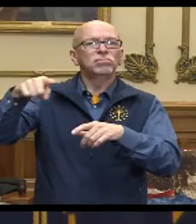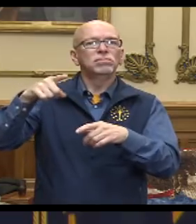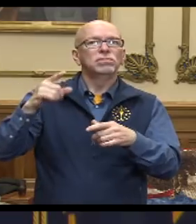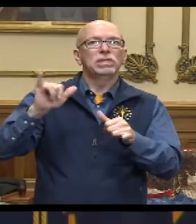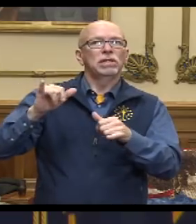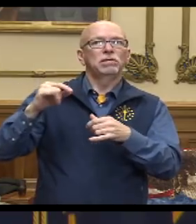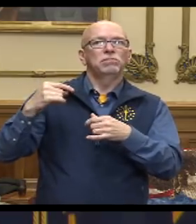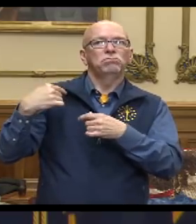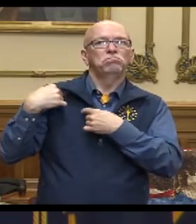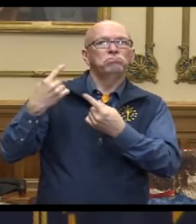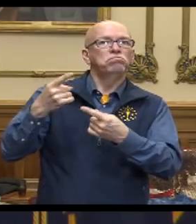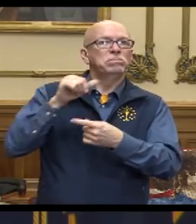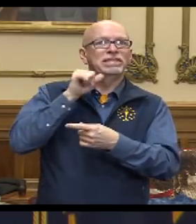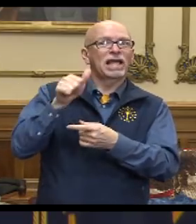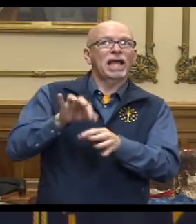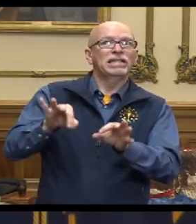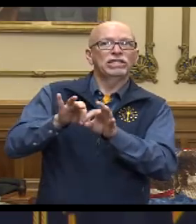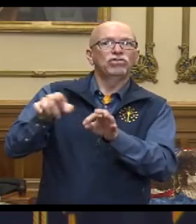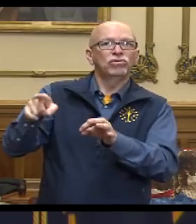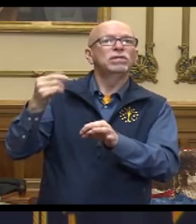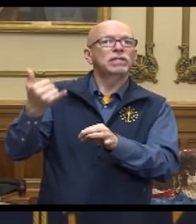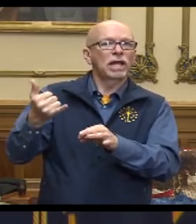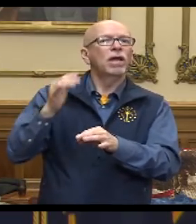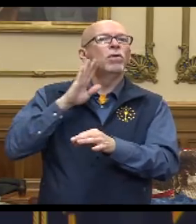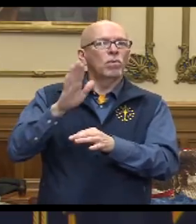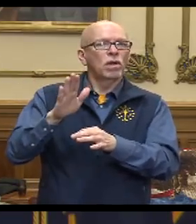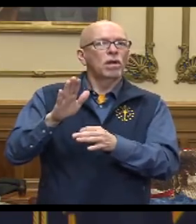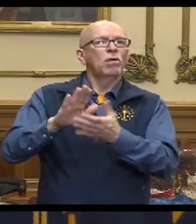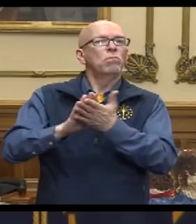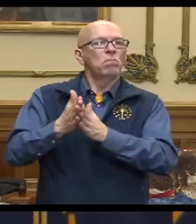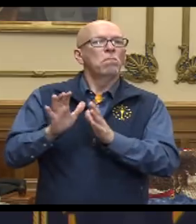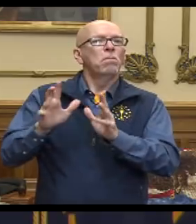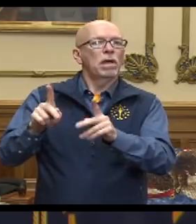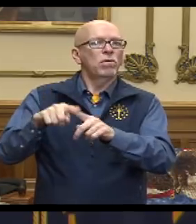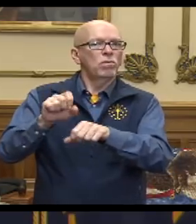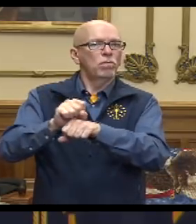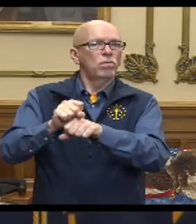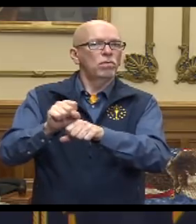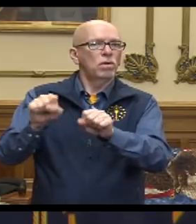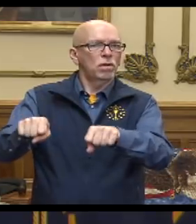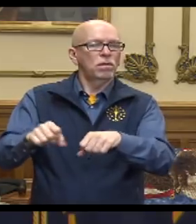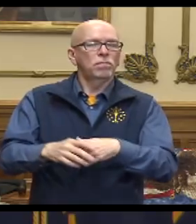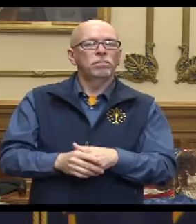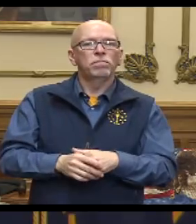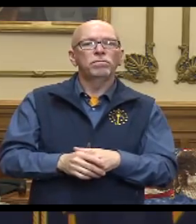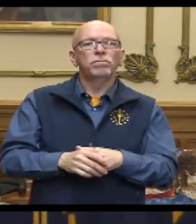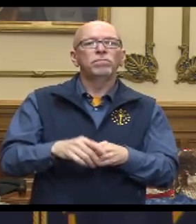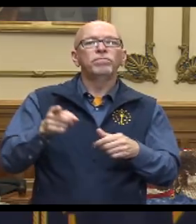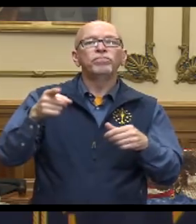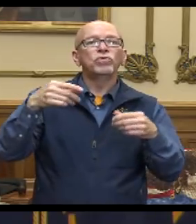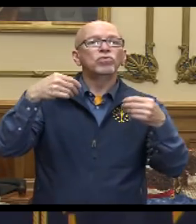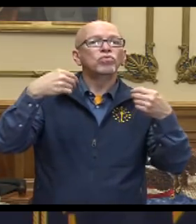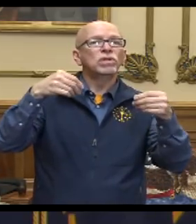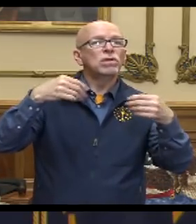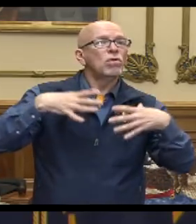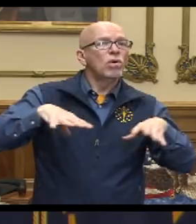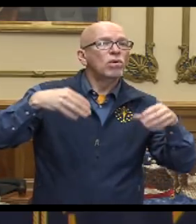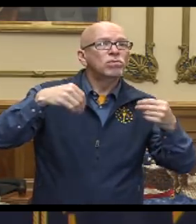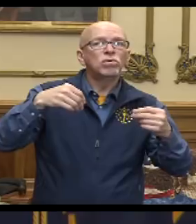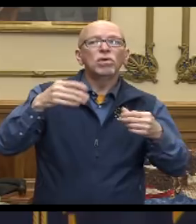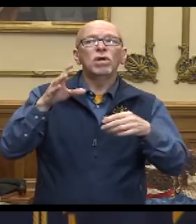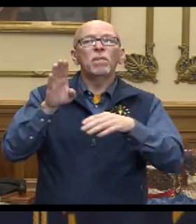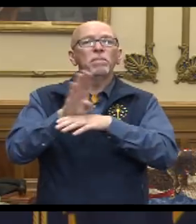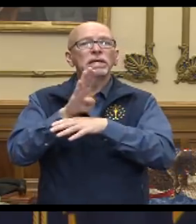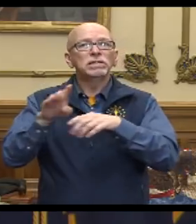not been considered essential will also be able to open. Retail and commercial businesses